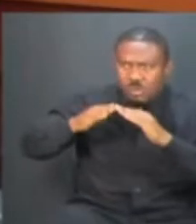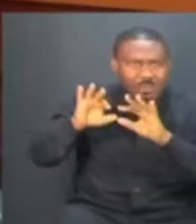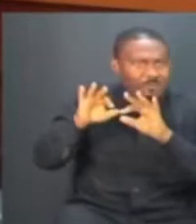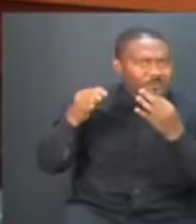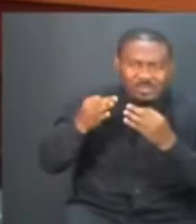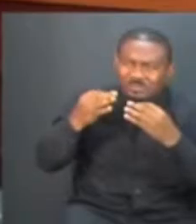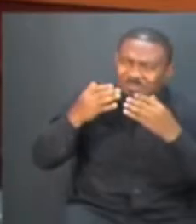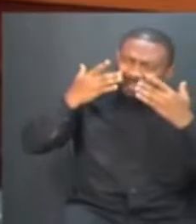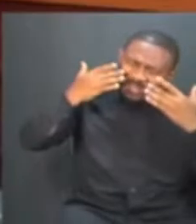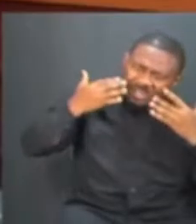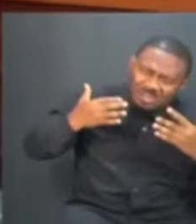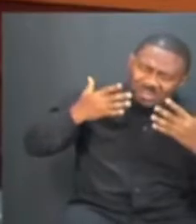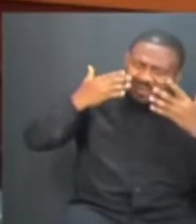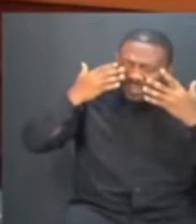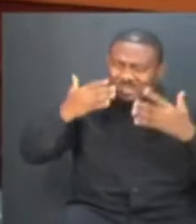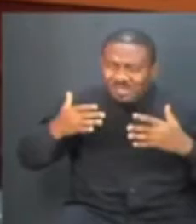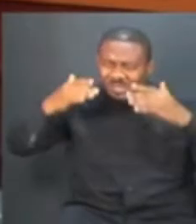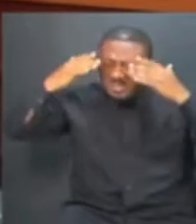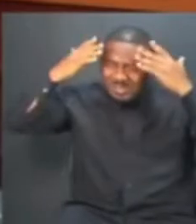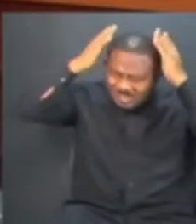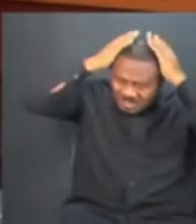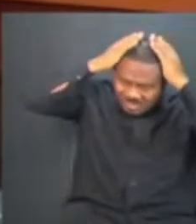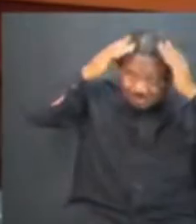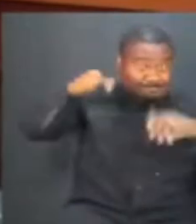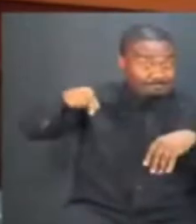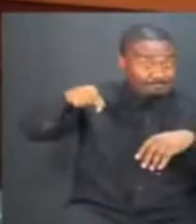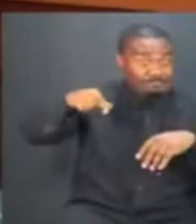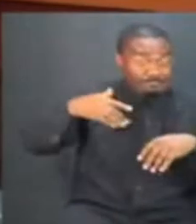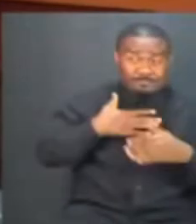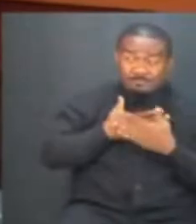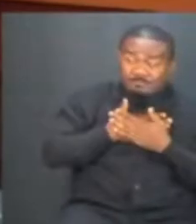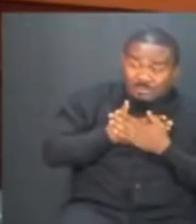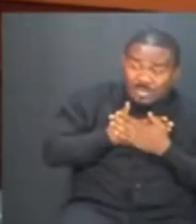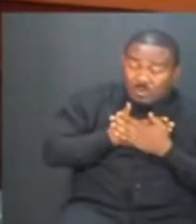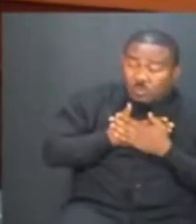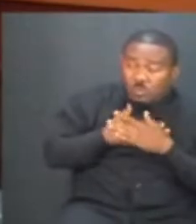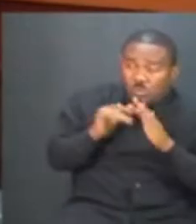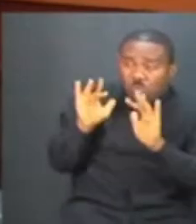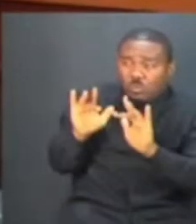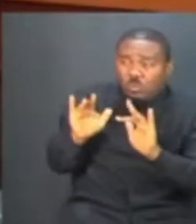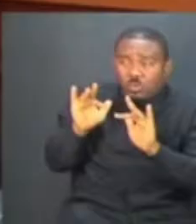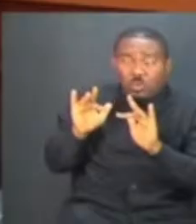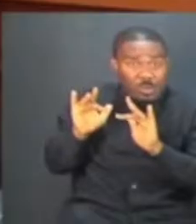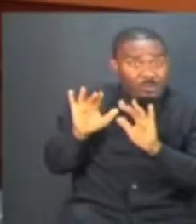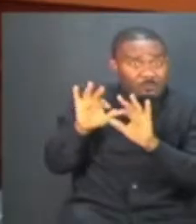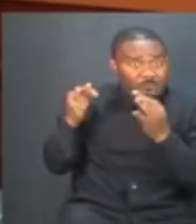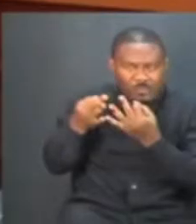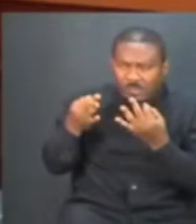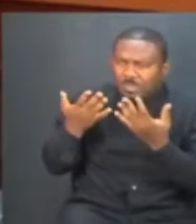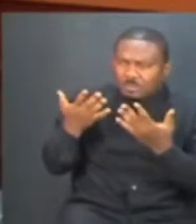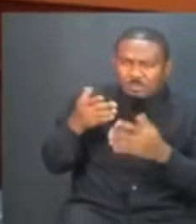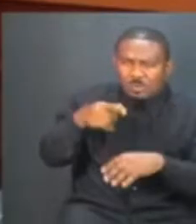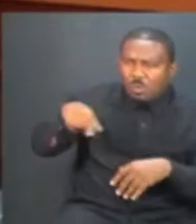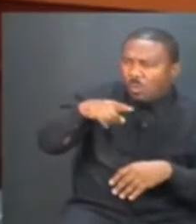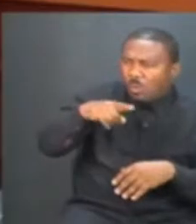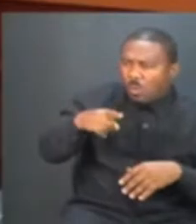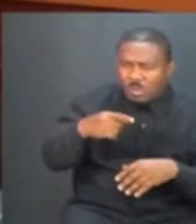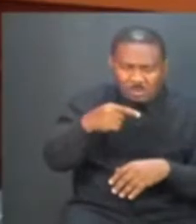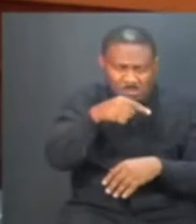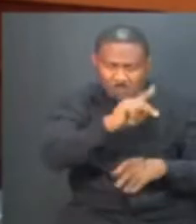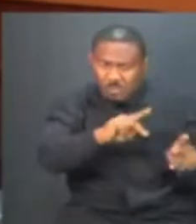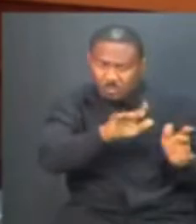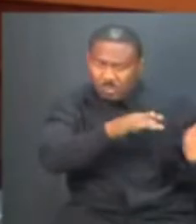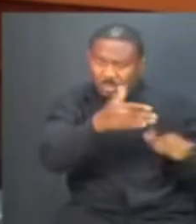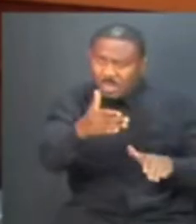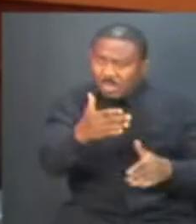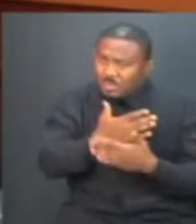mourning. Our hearts and prayers go out to the bereaved families and all those affected by this